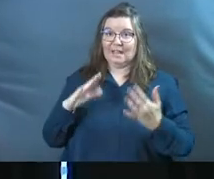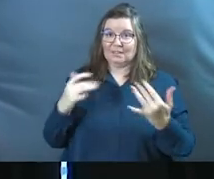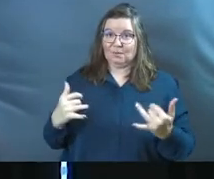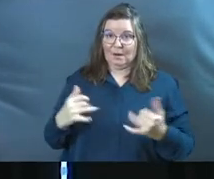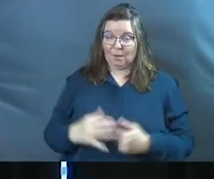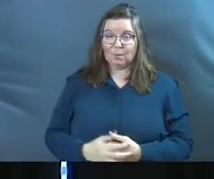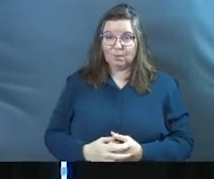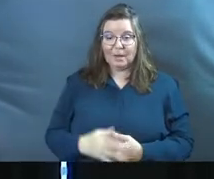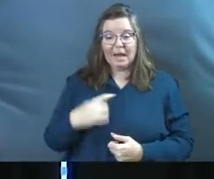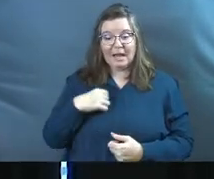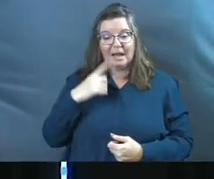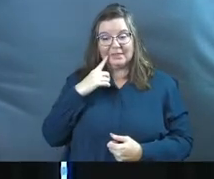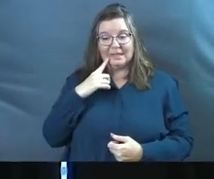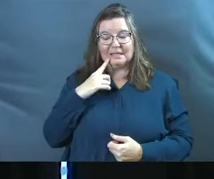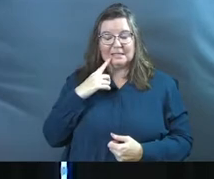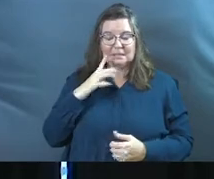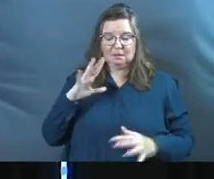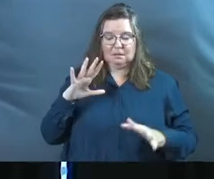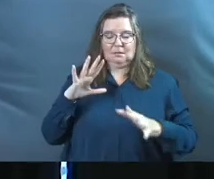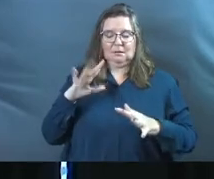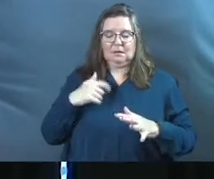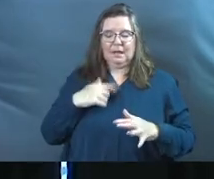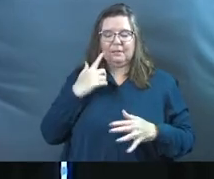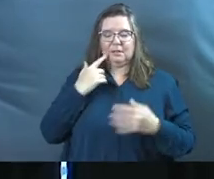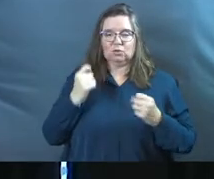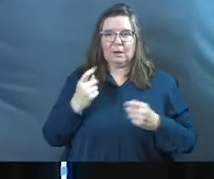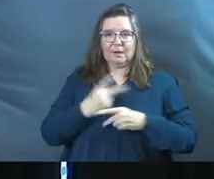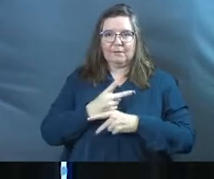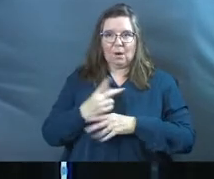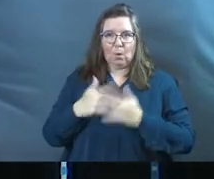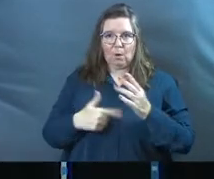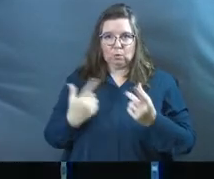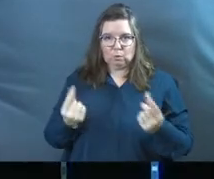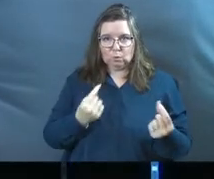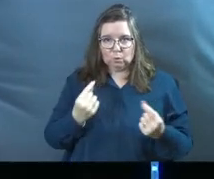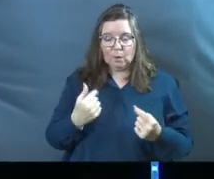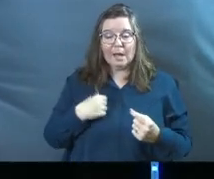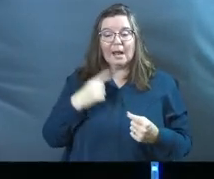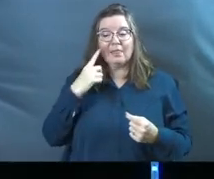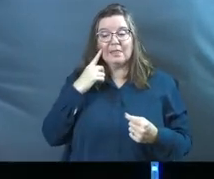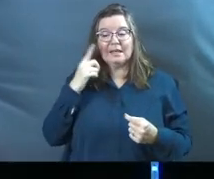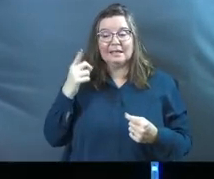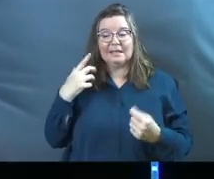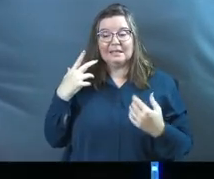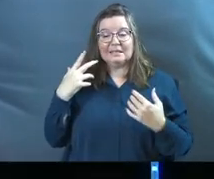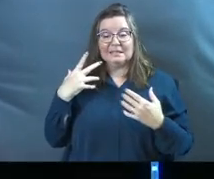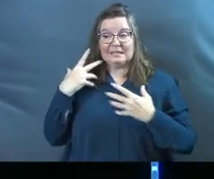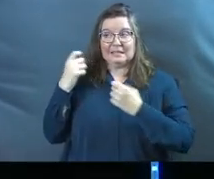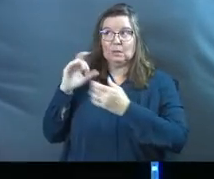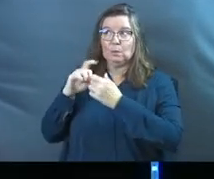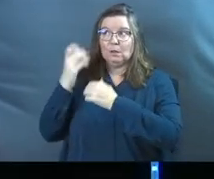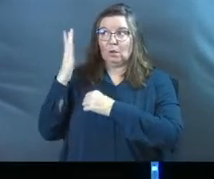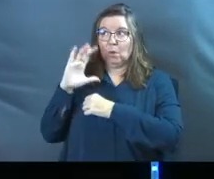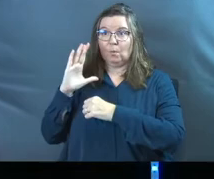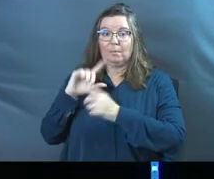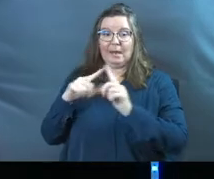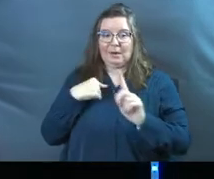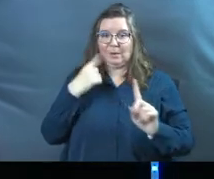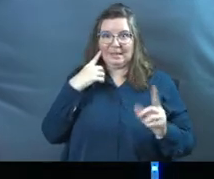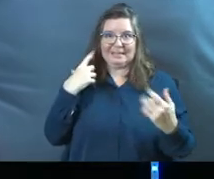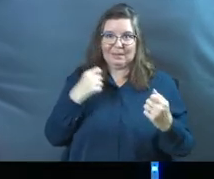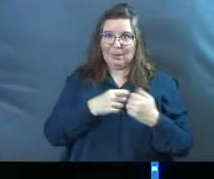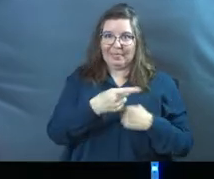now. And I think he's rattled, and I think he's trying to figure out what to do. And I think he's healed with the Lord, but I don't think he's healed with